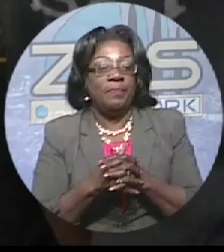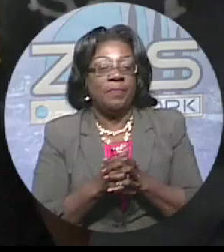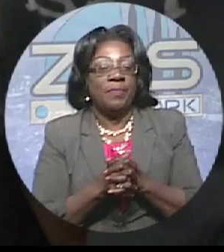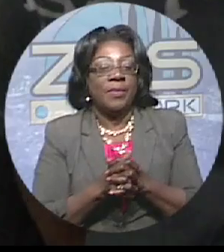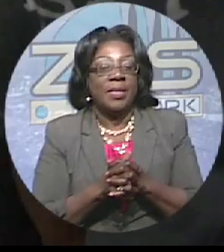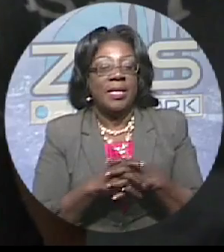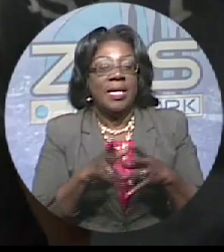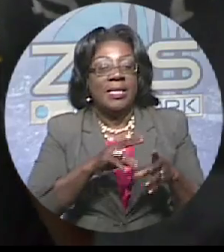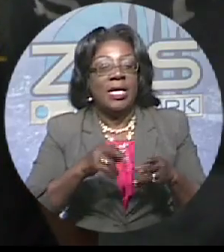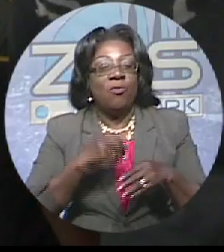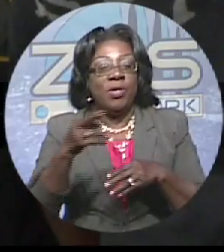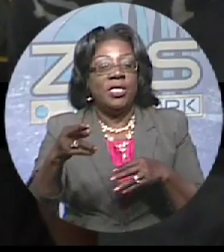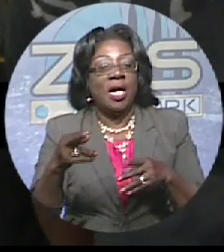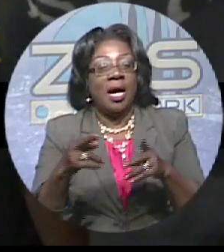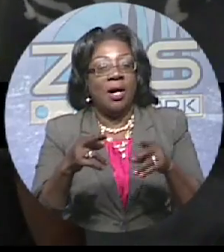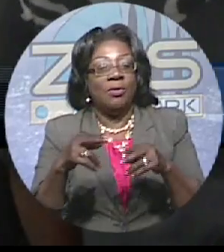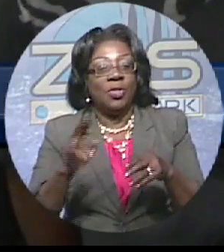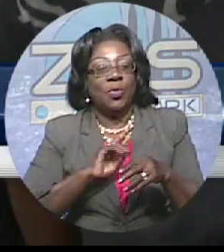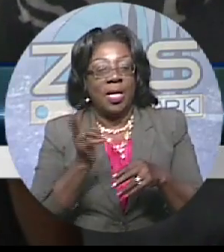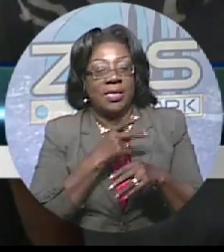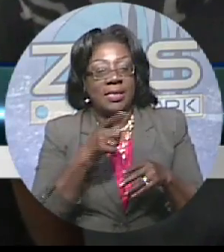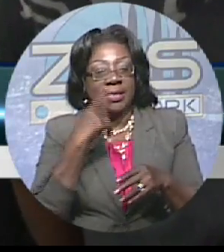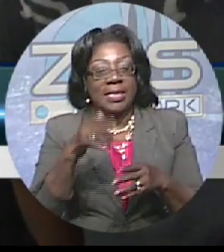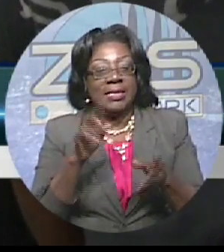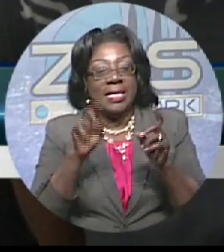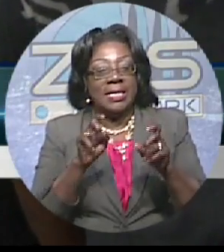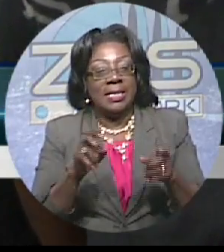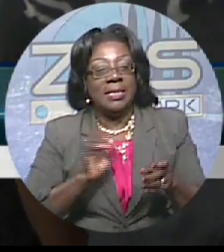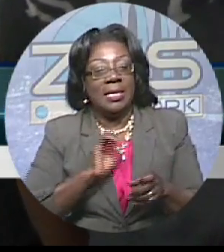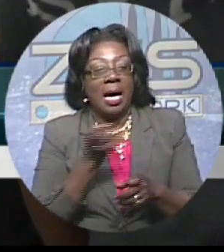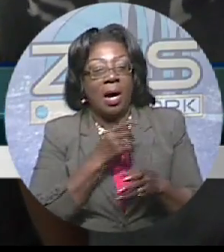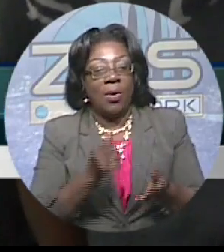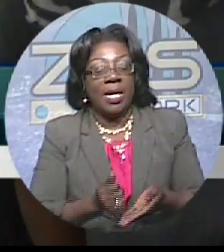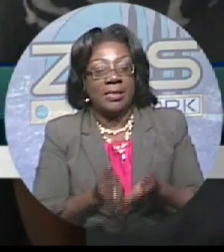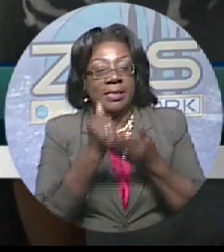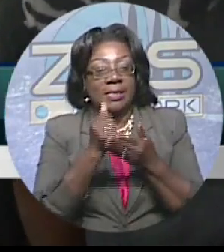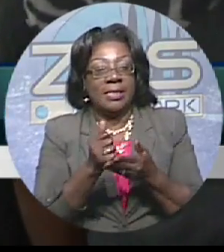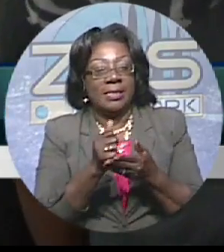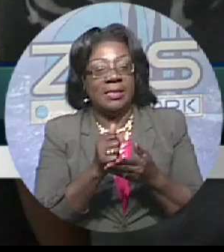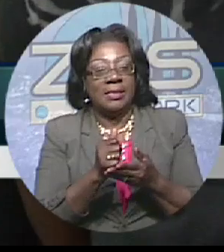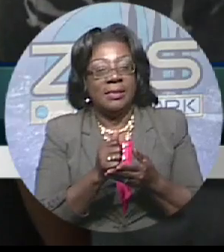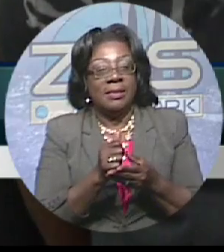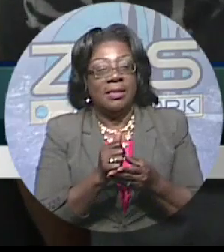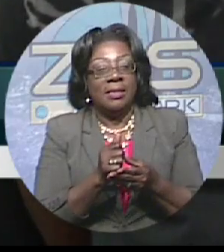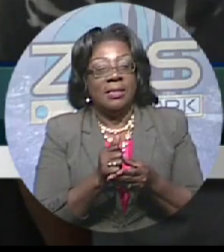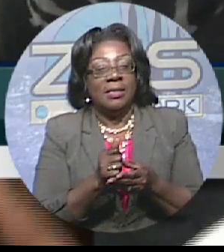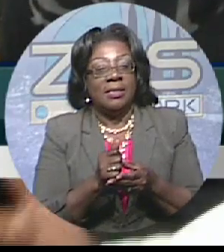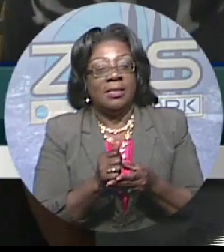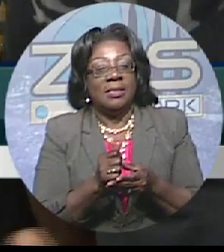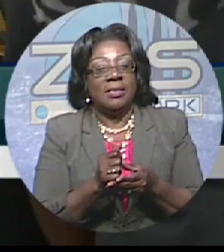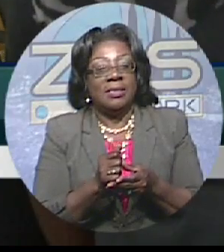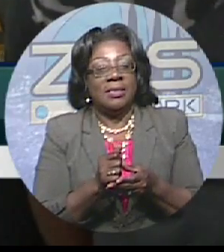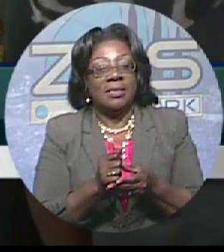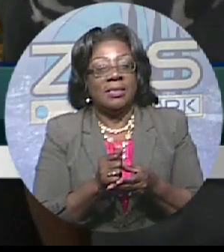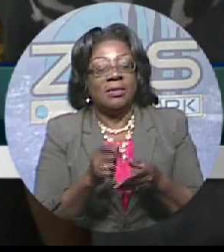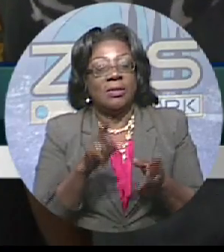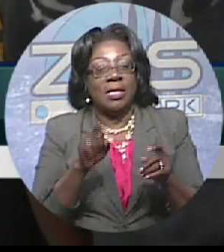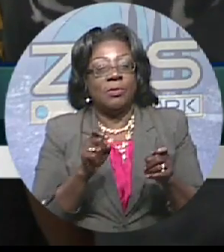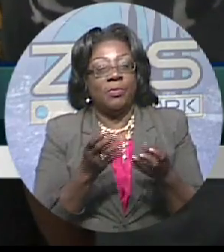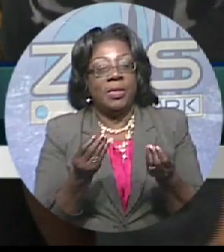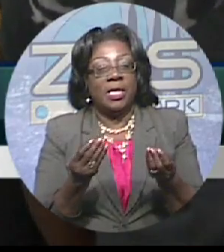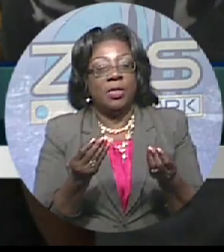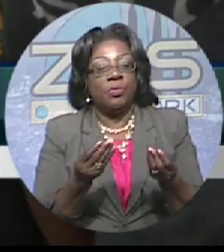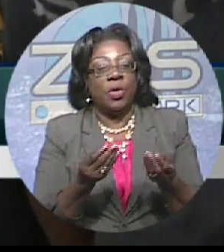They reached out to us and said that they needed our assistance. So our aims of Mali Deed Scholarship and Love for All Mankind. So that is exactly what we